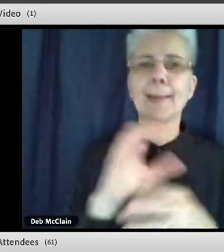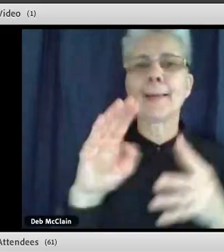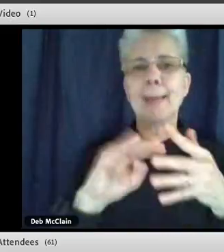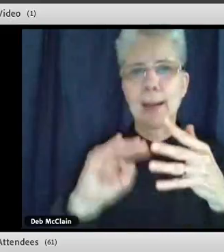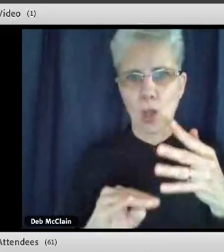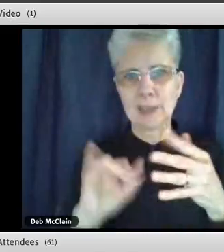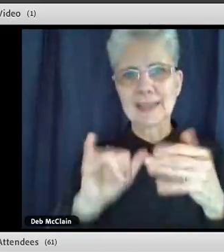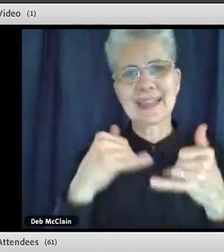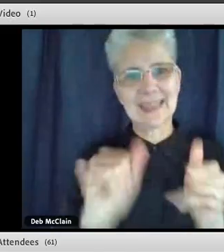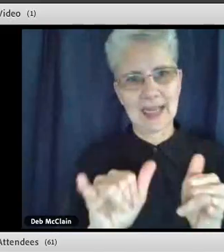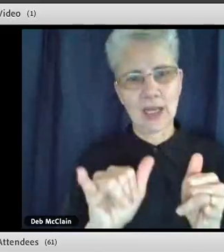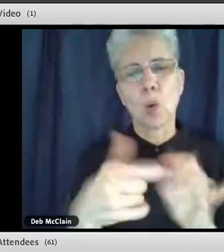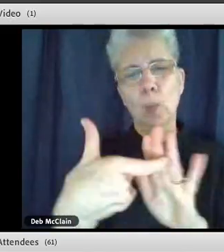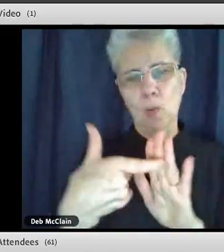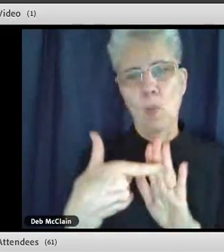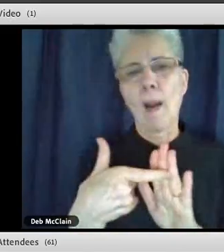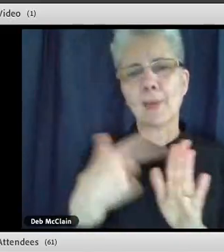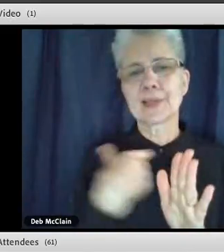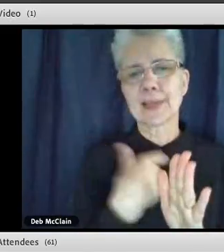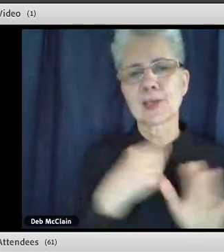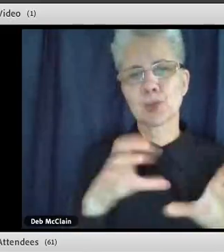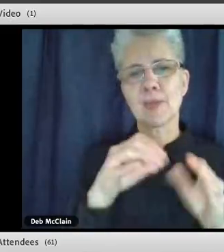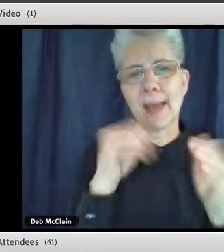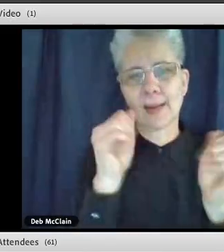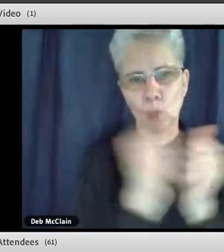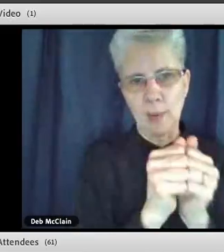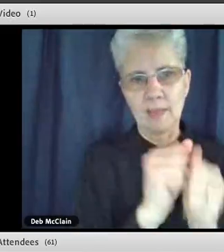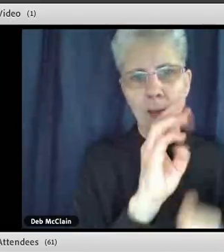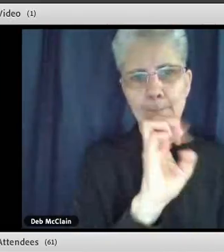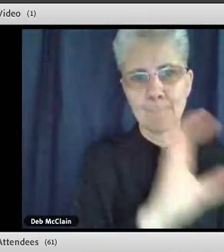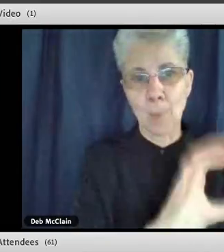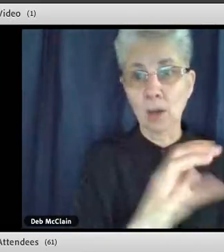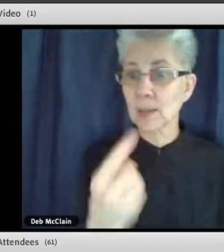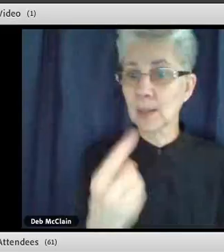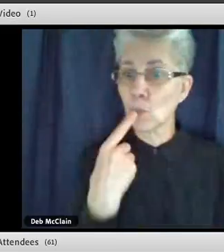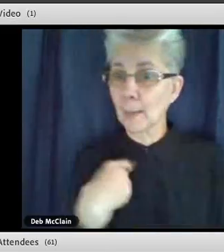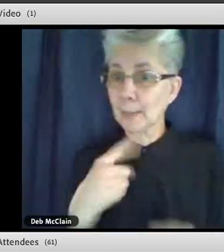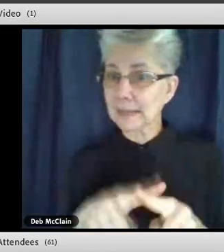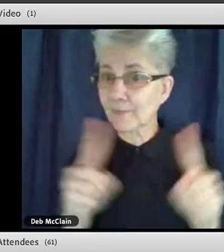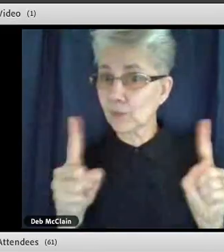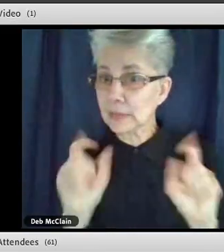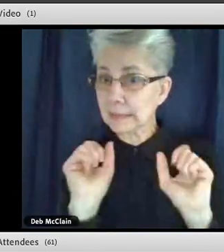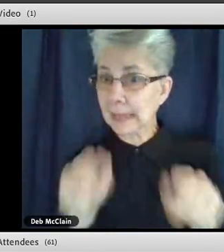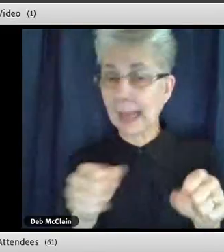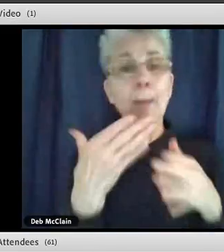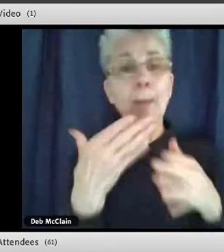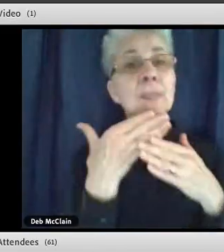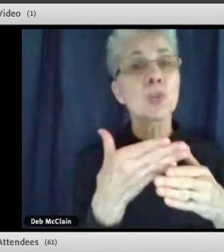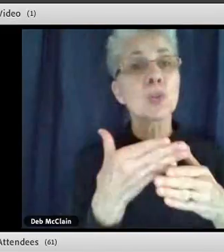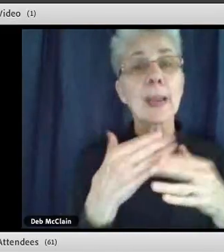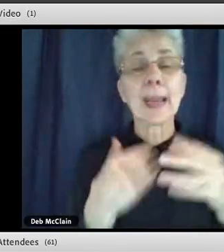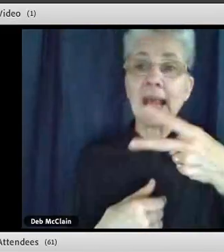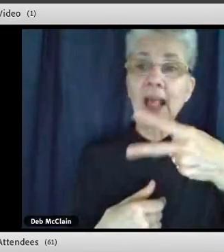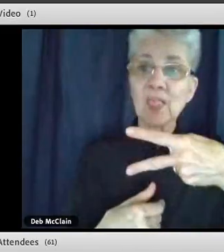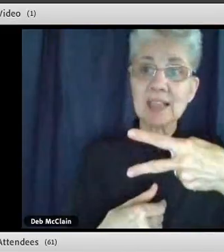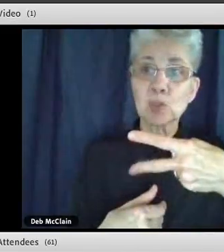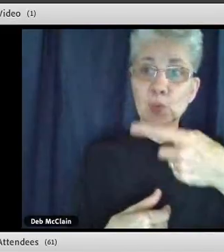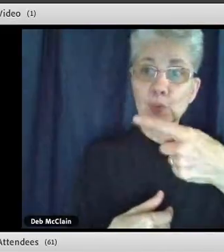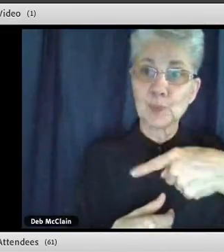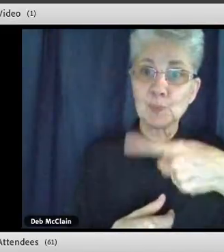MARC kind of requires us to do that. So can someone tell me the difference between these two